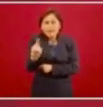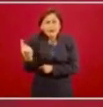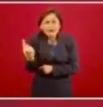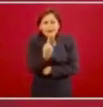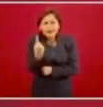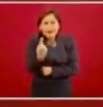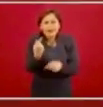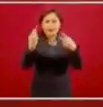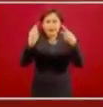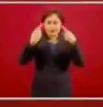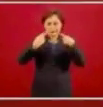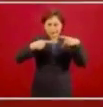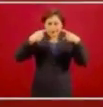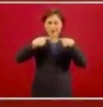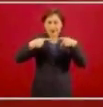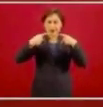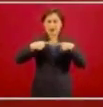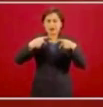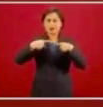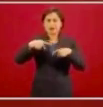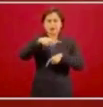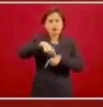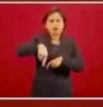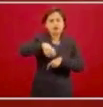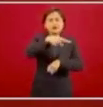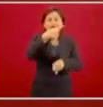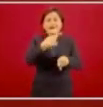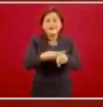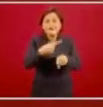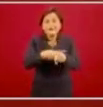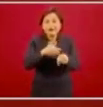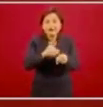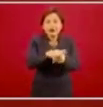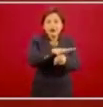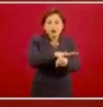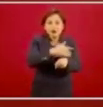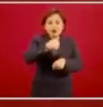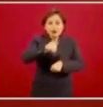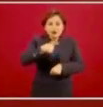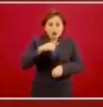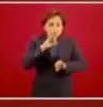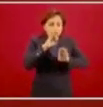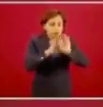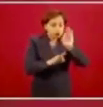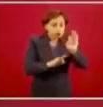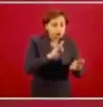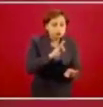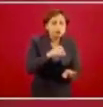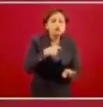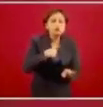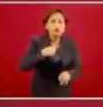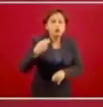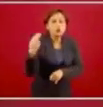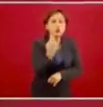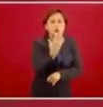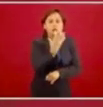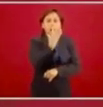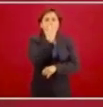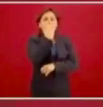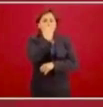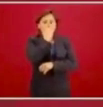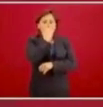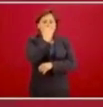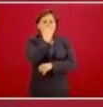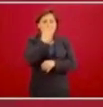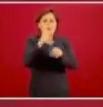should wear what kind of equipment. So for example, the N95